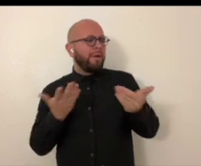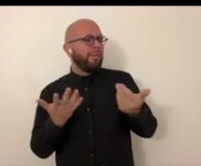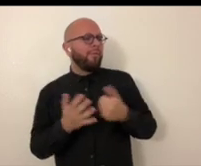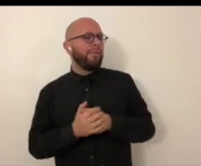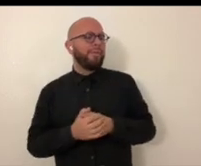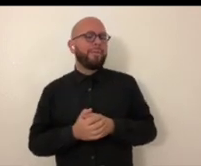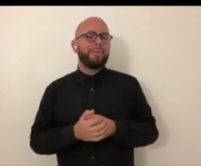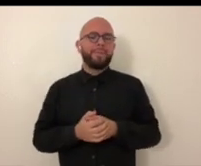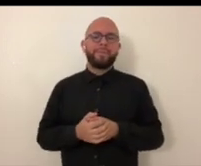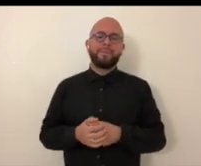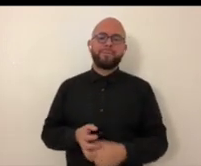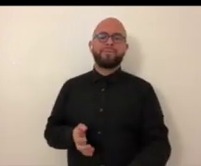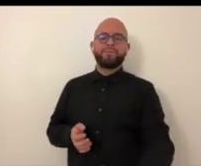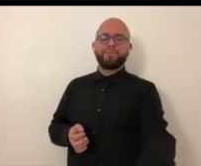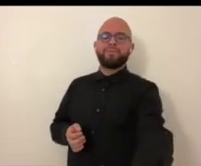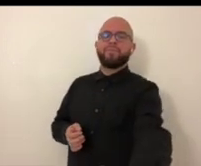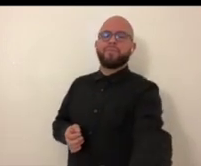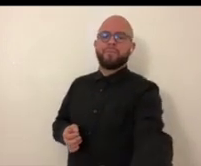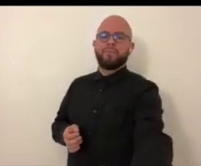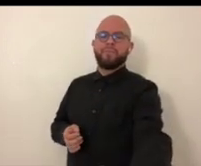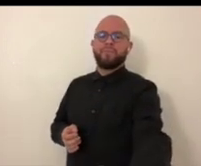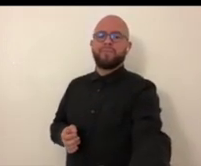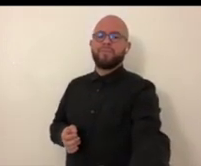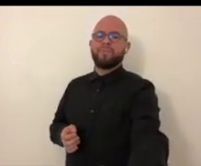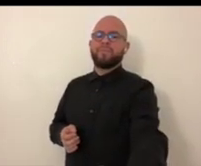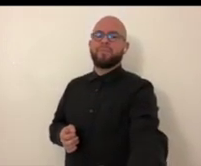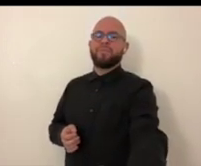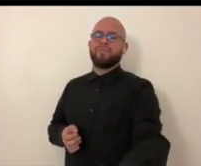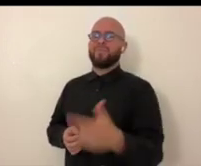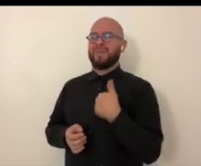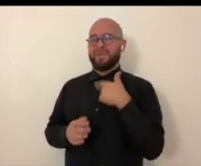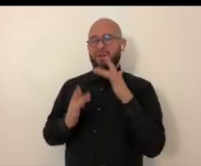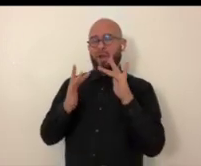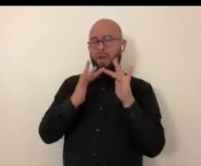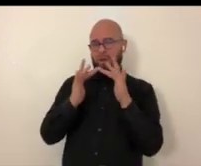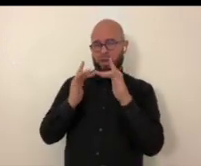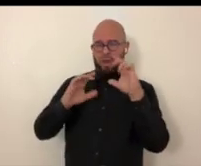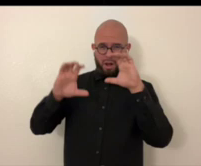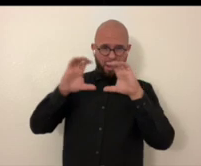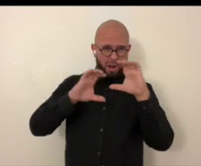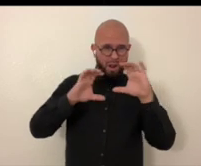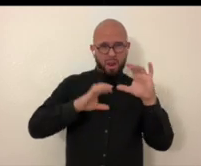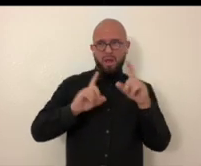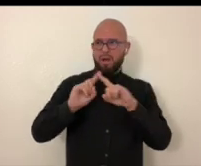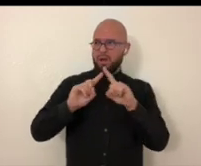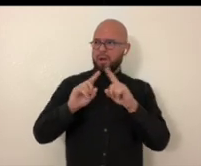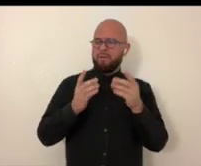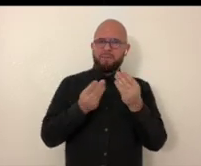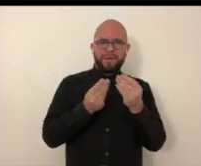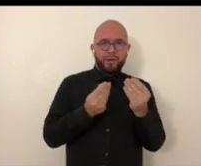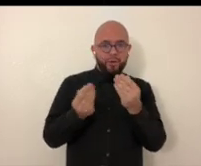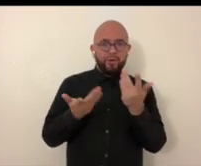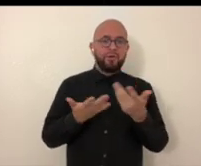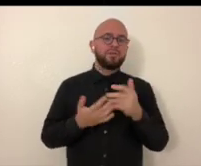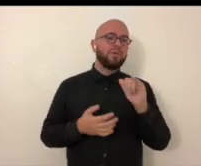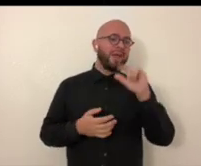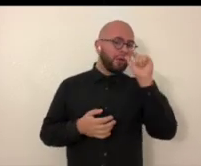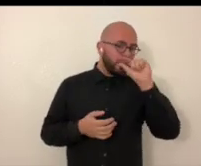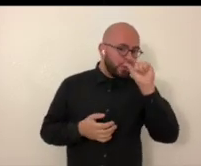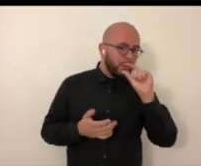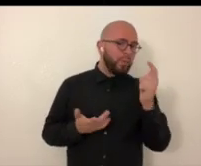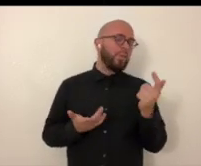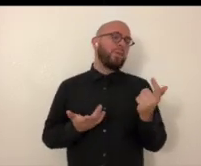image, or I'm not sure how you're seeking out your material. Well, I've been searching online for